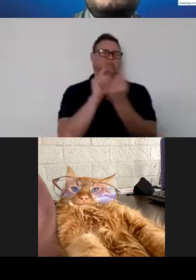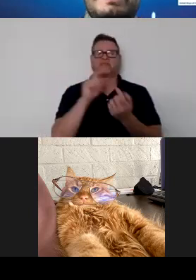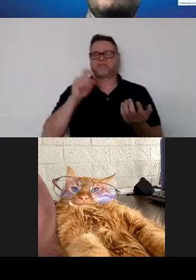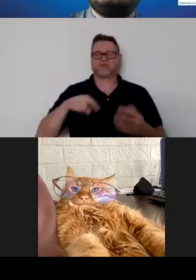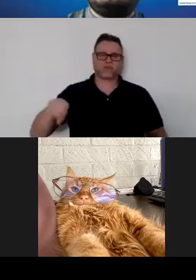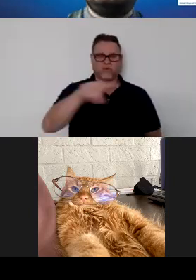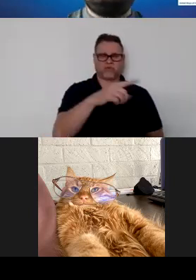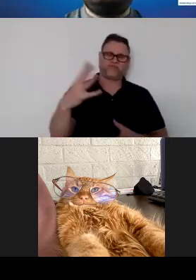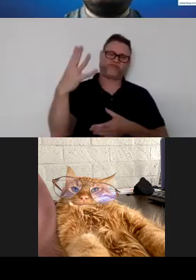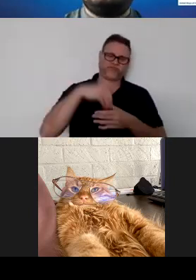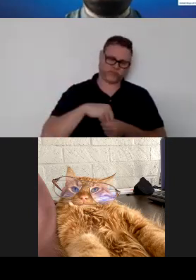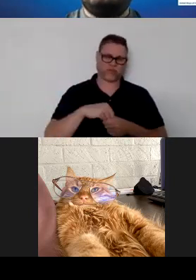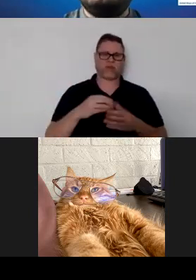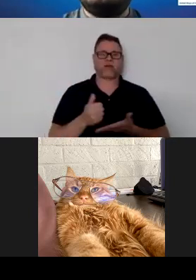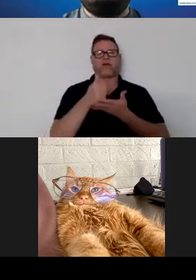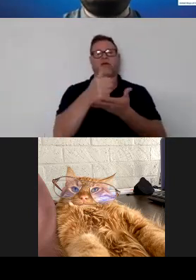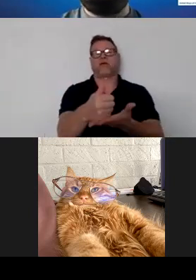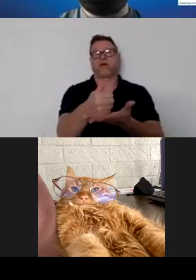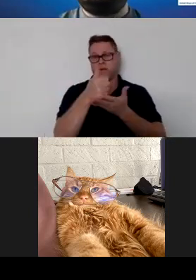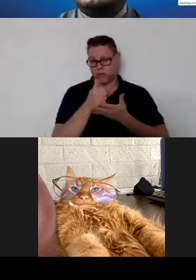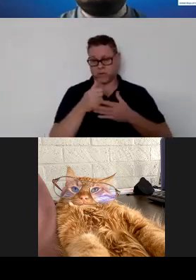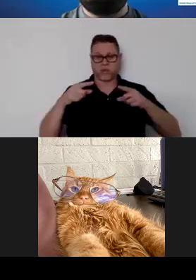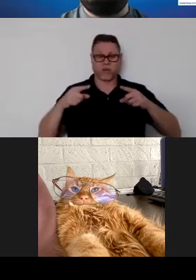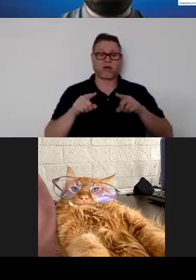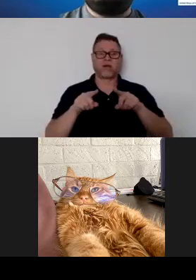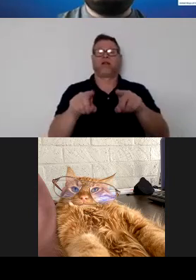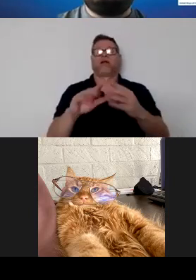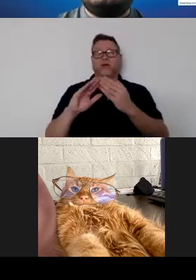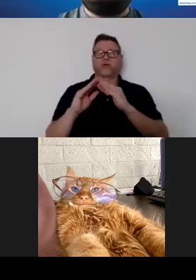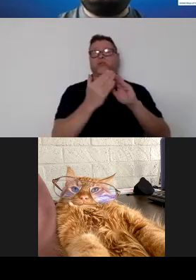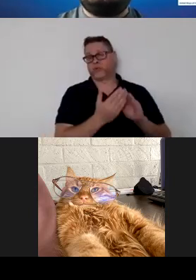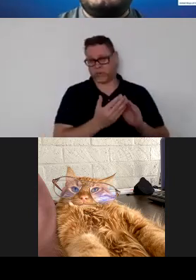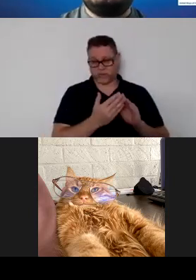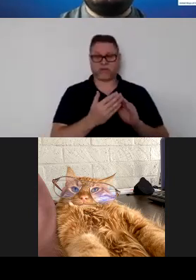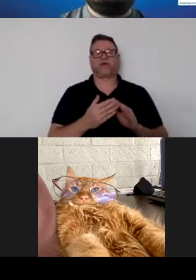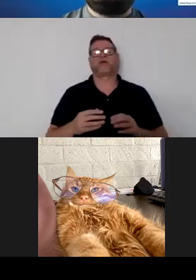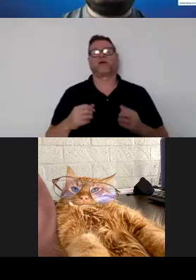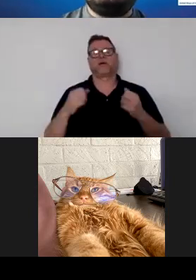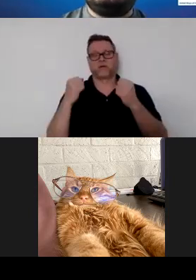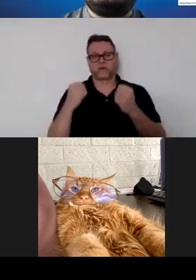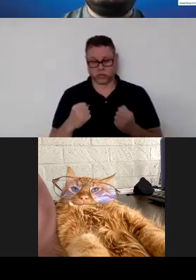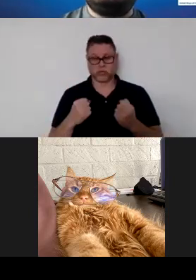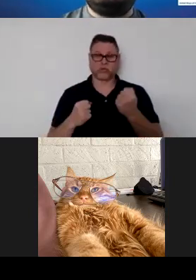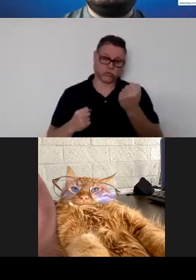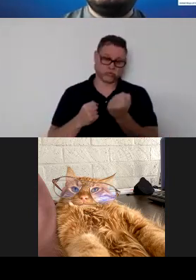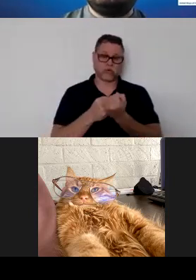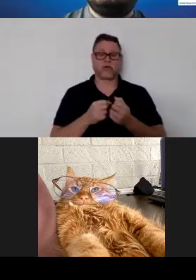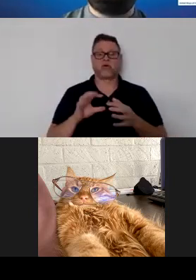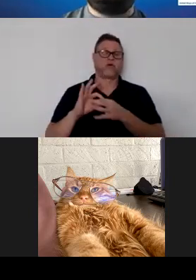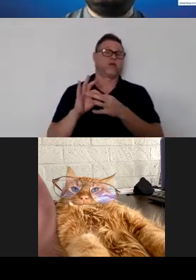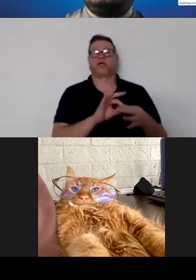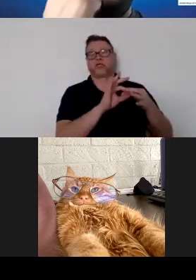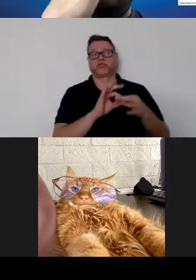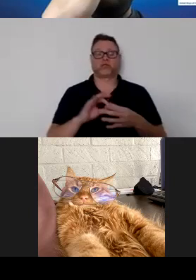stakeholders, helps align community-wide goals and measures of success, and of course, fosters strong and supportive relationships with